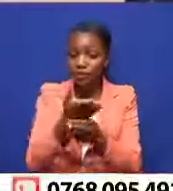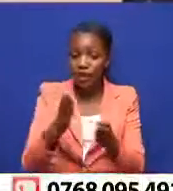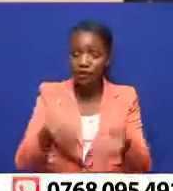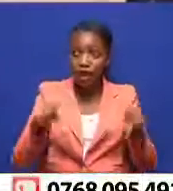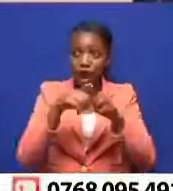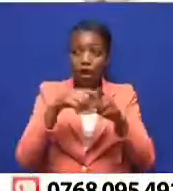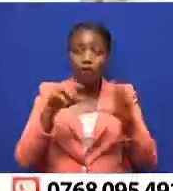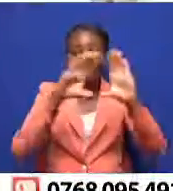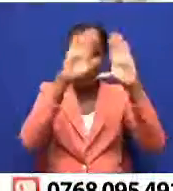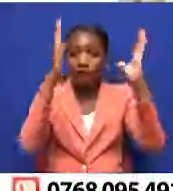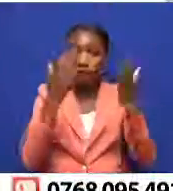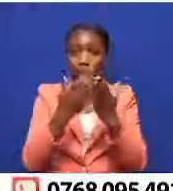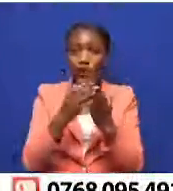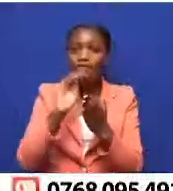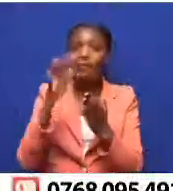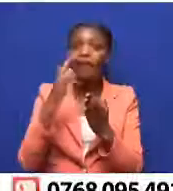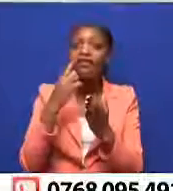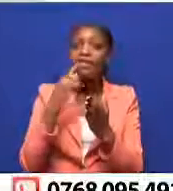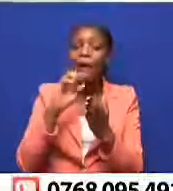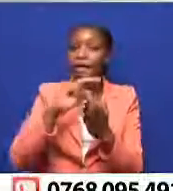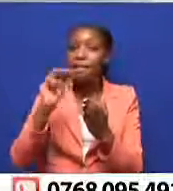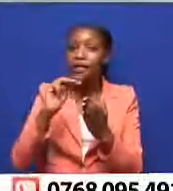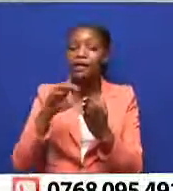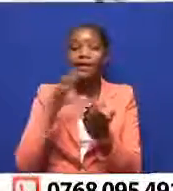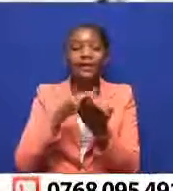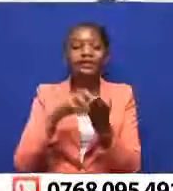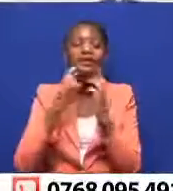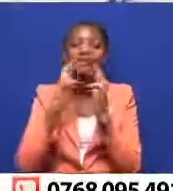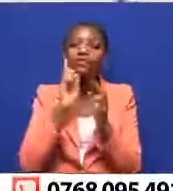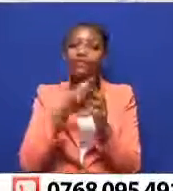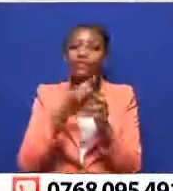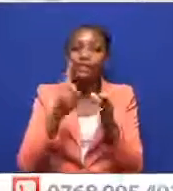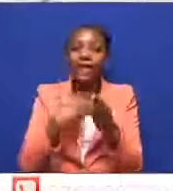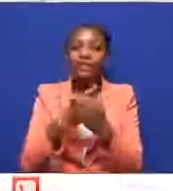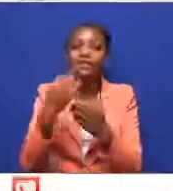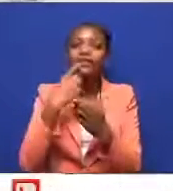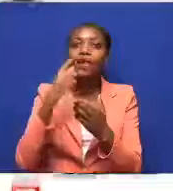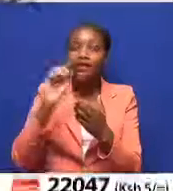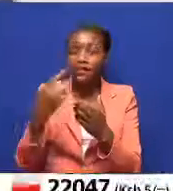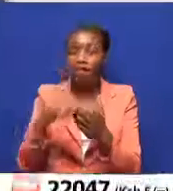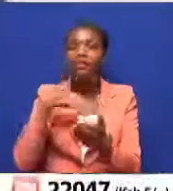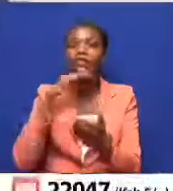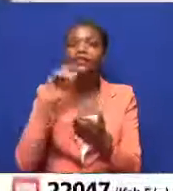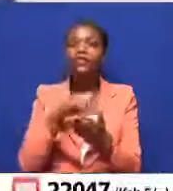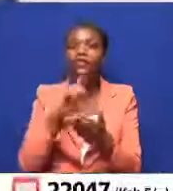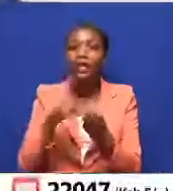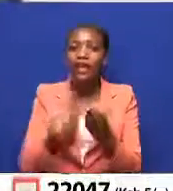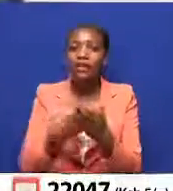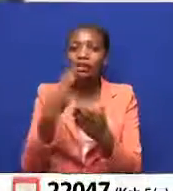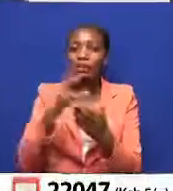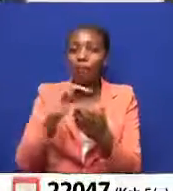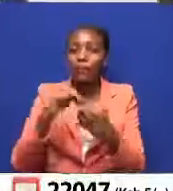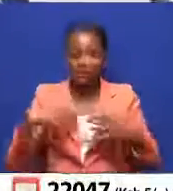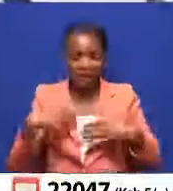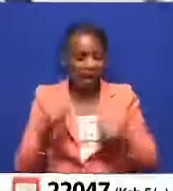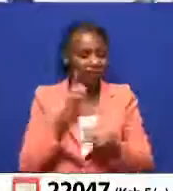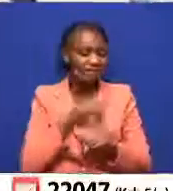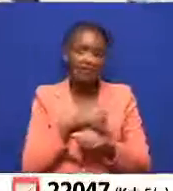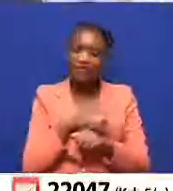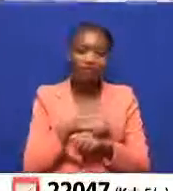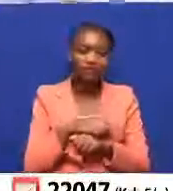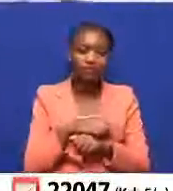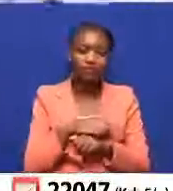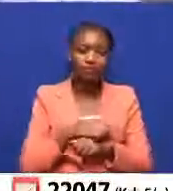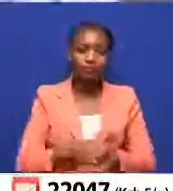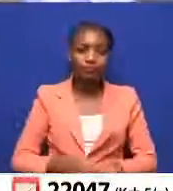visa zaidi ya milioni 5 vimeripotiwa, huku zaidi ya watu 300,000 wakiwa wameaga dunia na zaidi ya milioni 2 wakiwa wamepona virusi hivi.